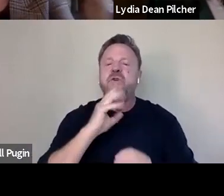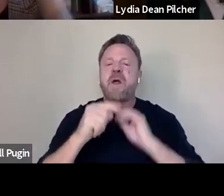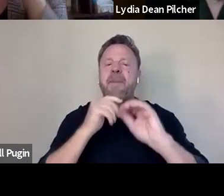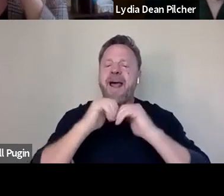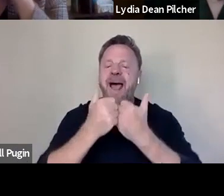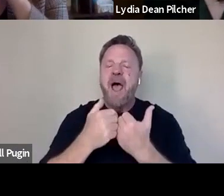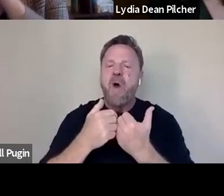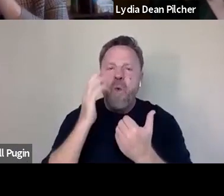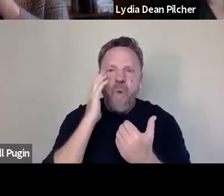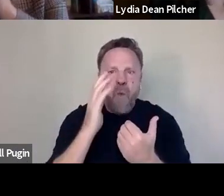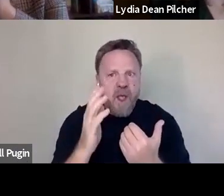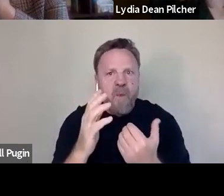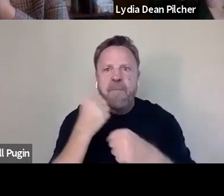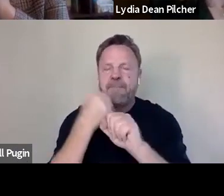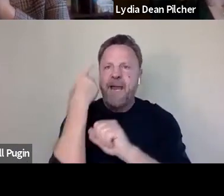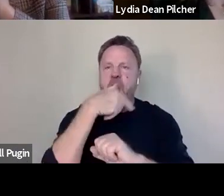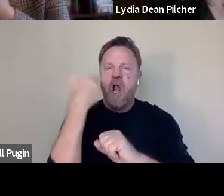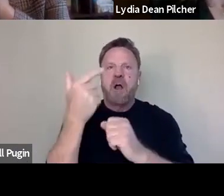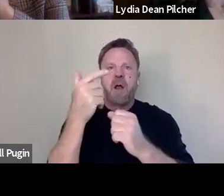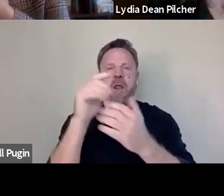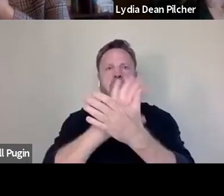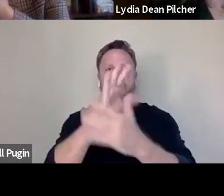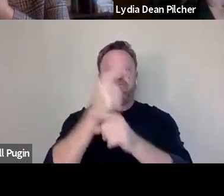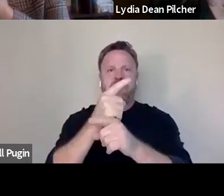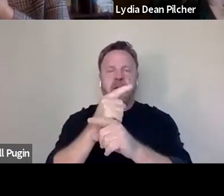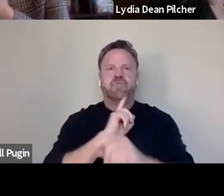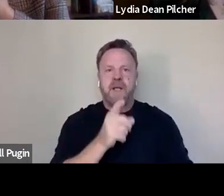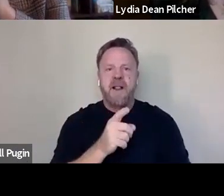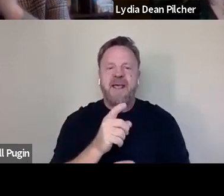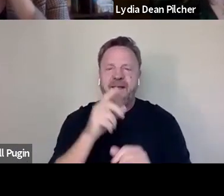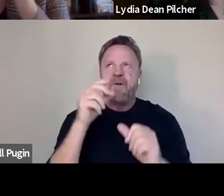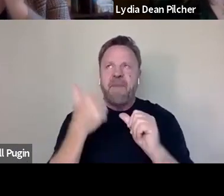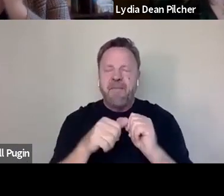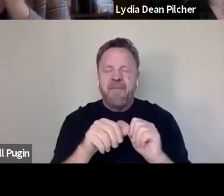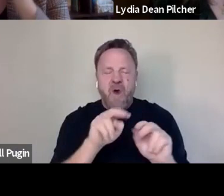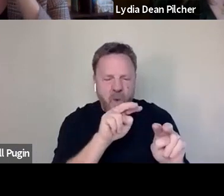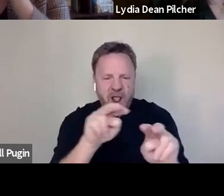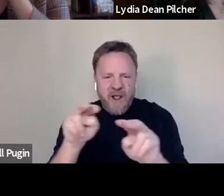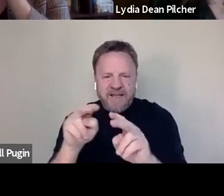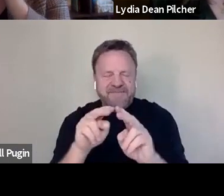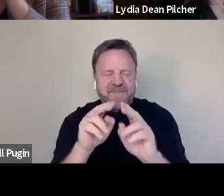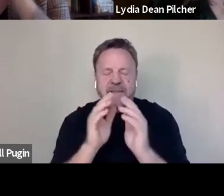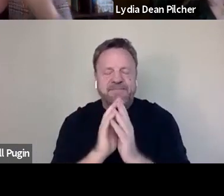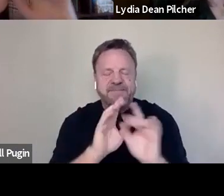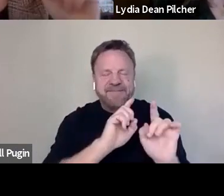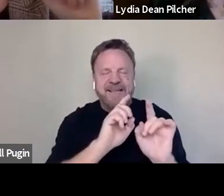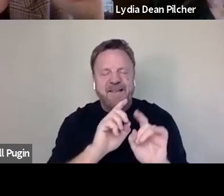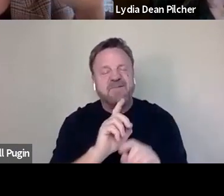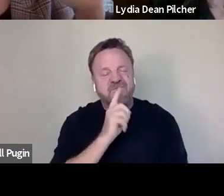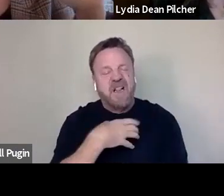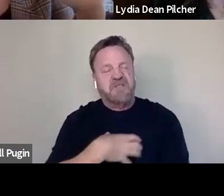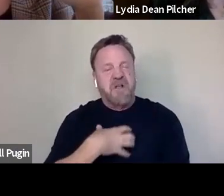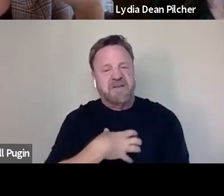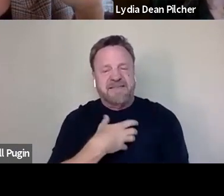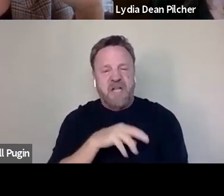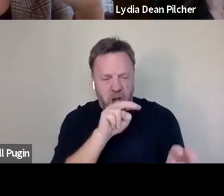going to bring this to life? And I do remember us looking at these different, it was pretty grotesque in itself, looking